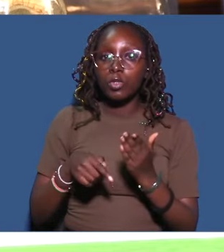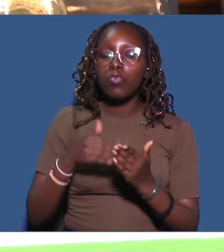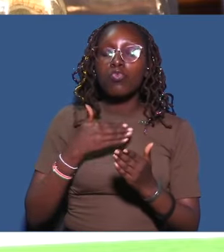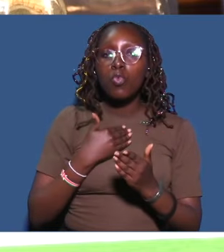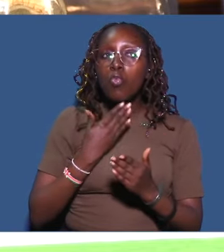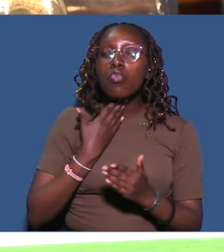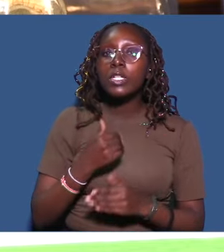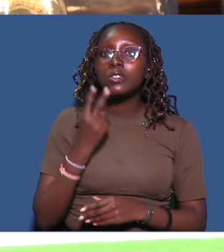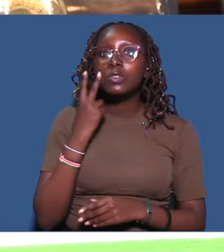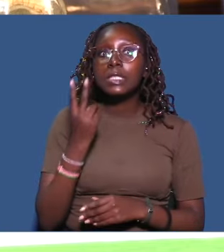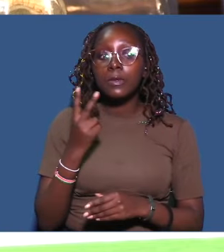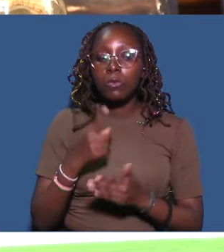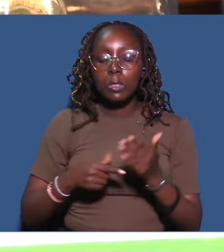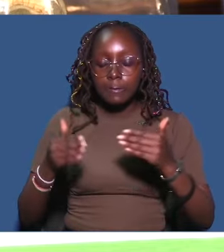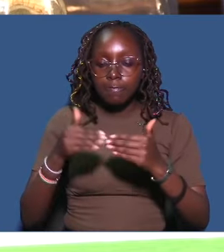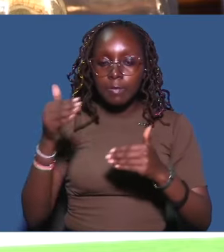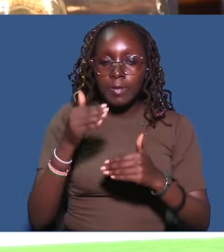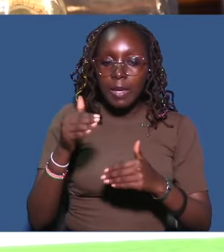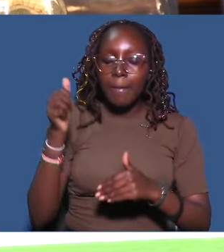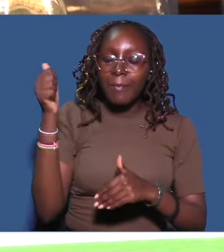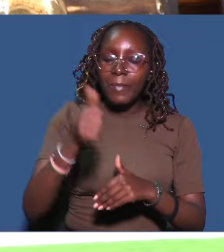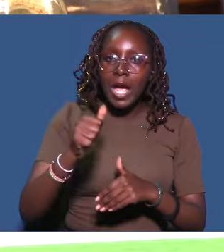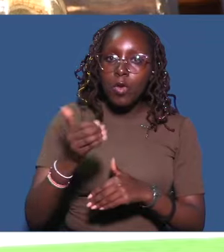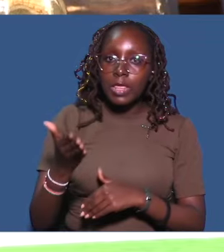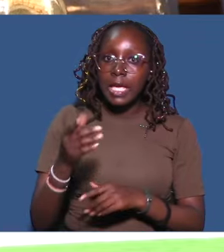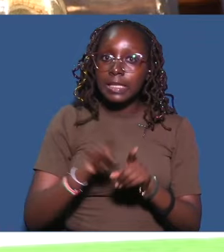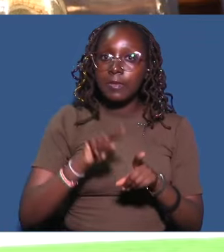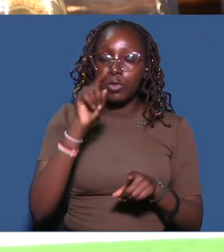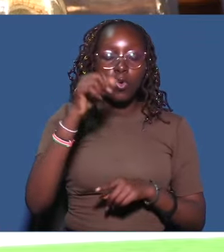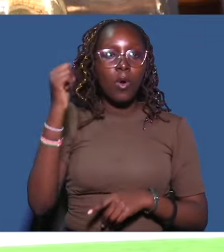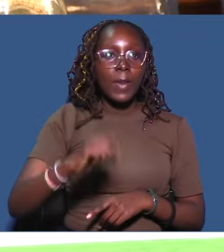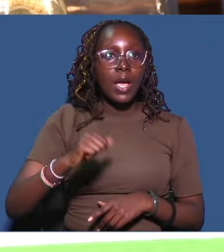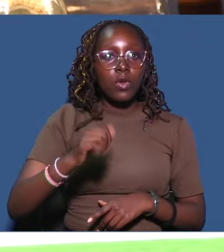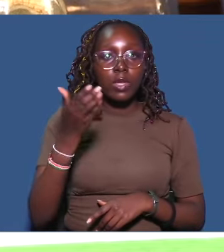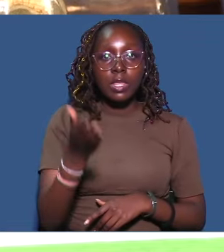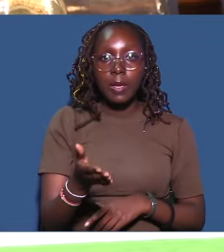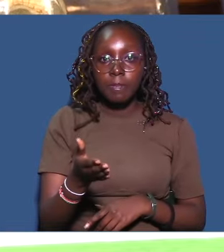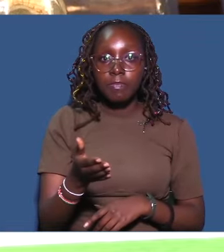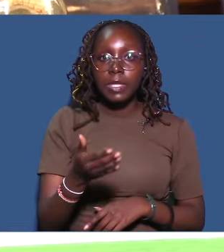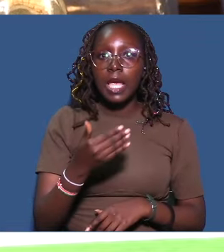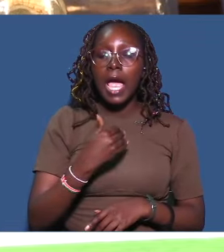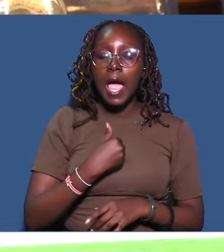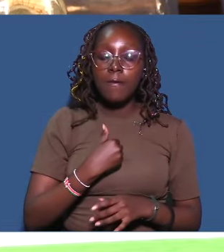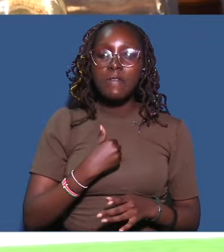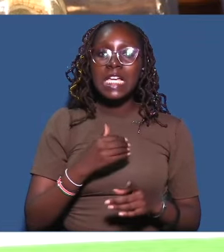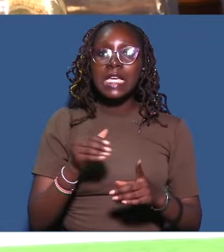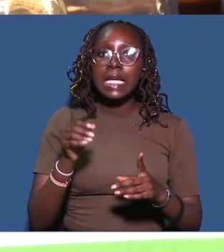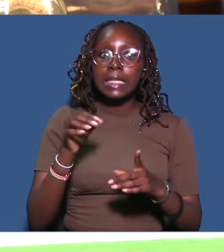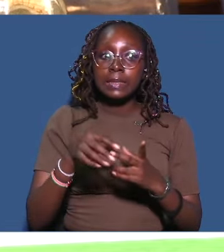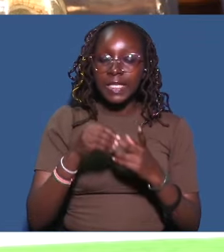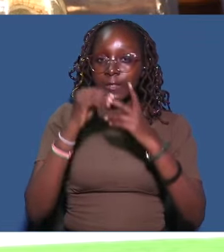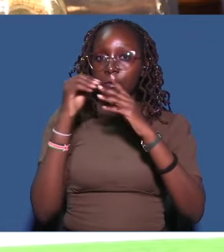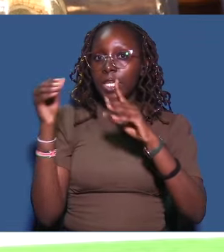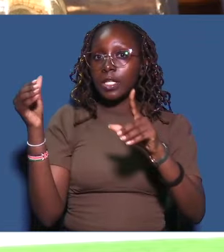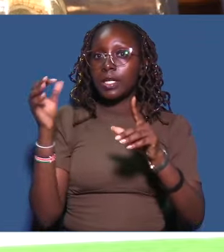me. Sijafika bado. Haujafika bado. That's what he's saying. Setting specific spiritual goals can